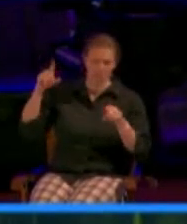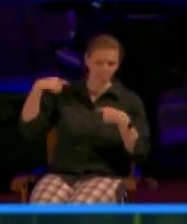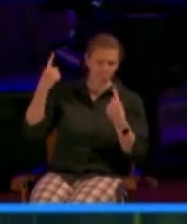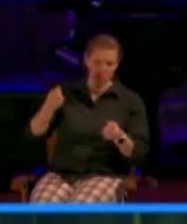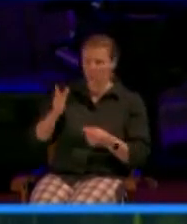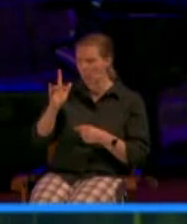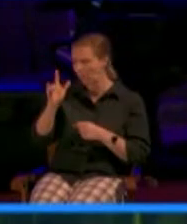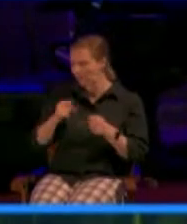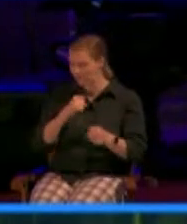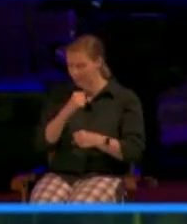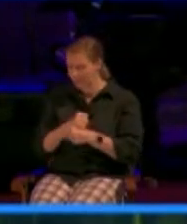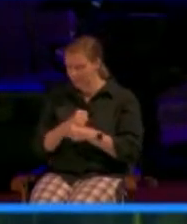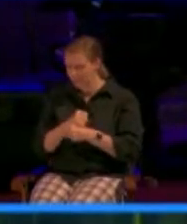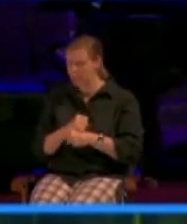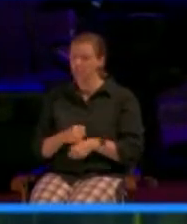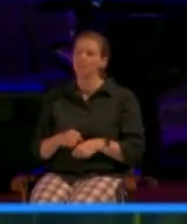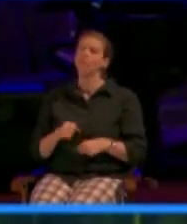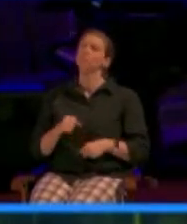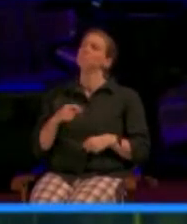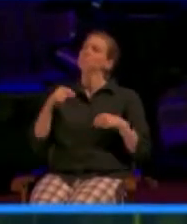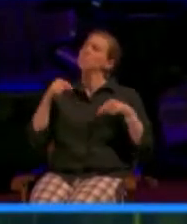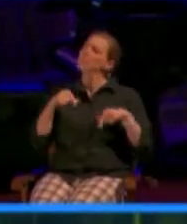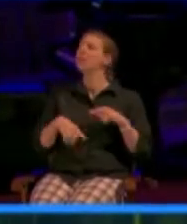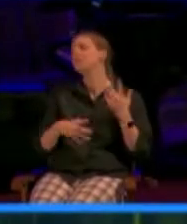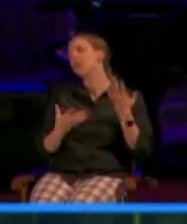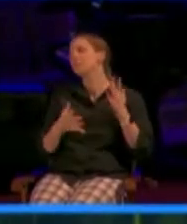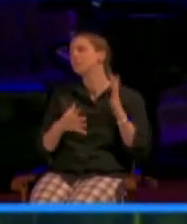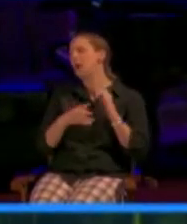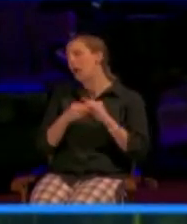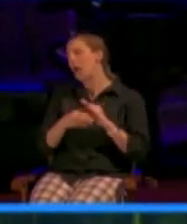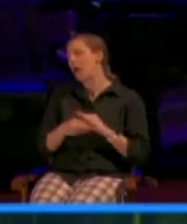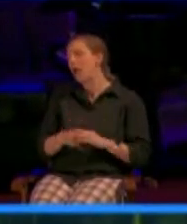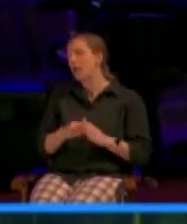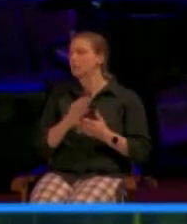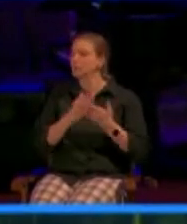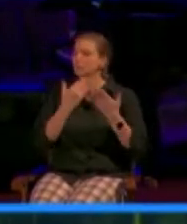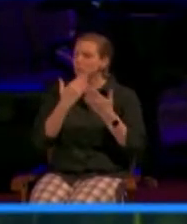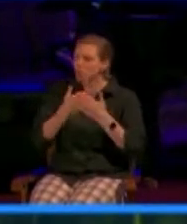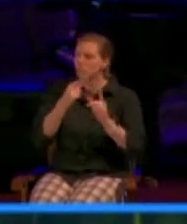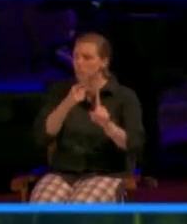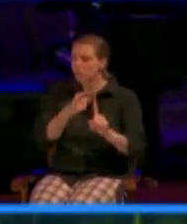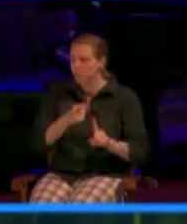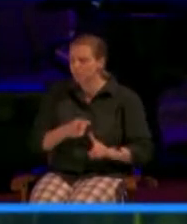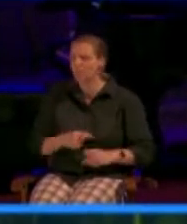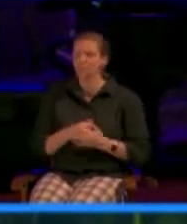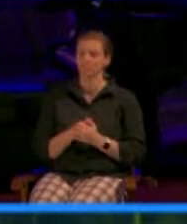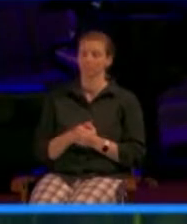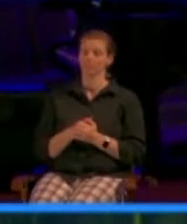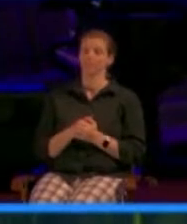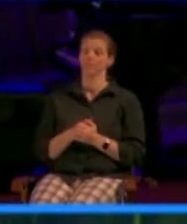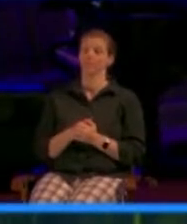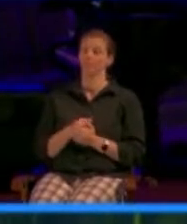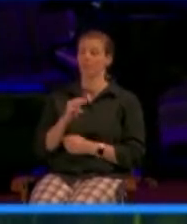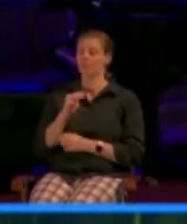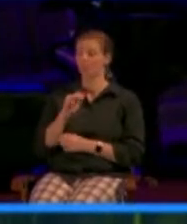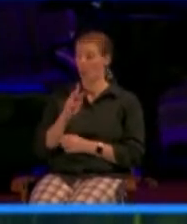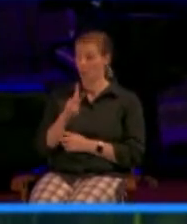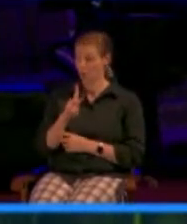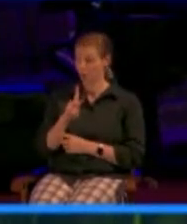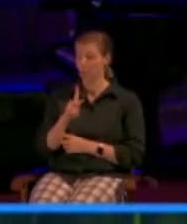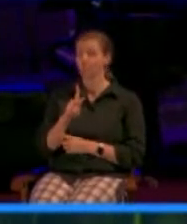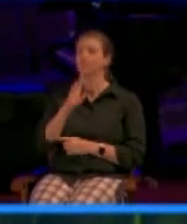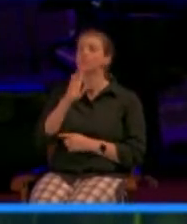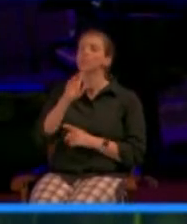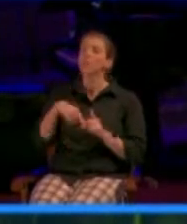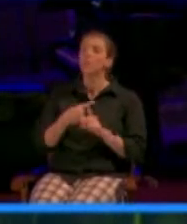it in a different light. But look with me to verse 17, if we may. As he, speaking of Jesus, was